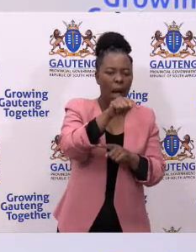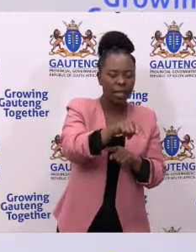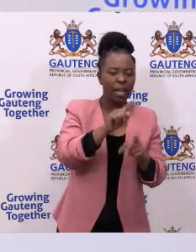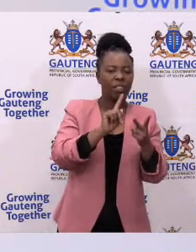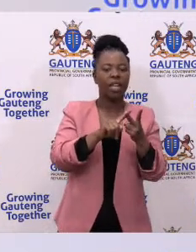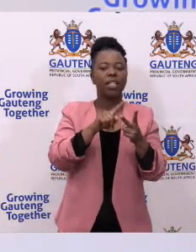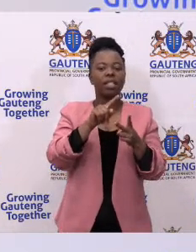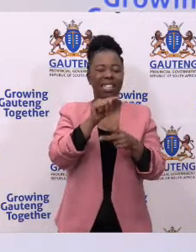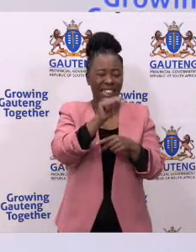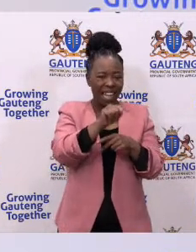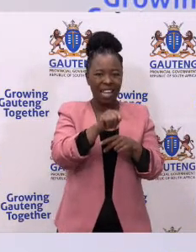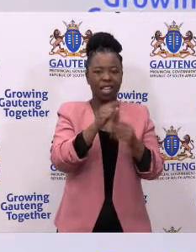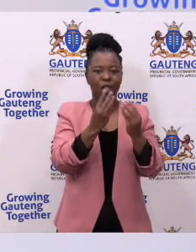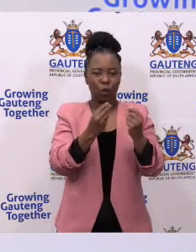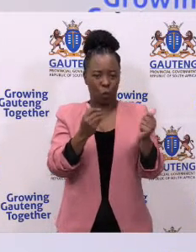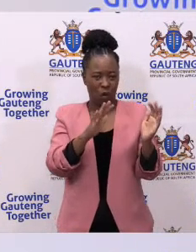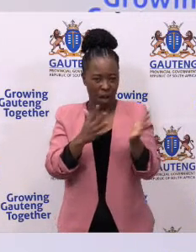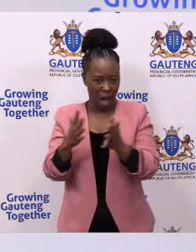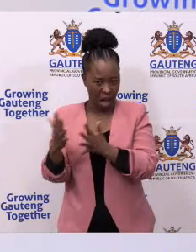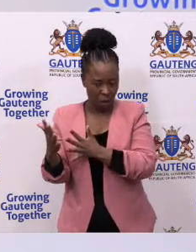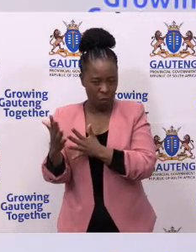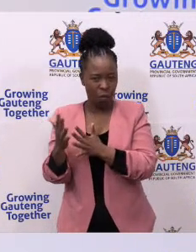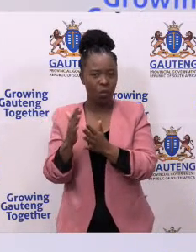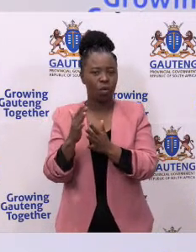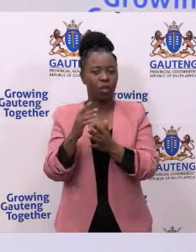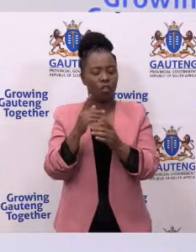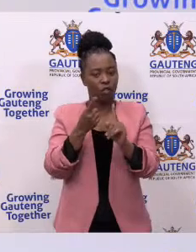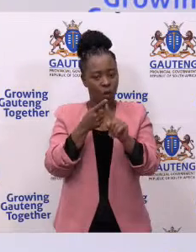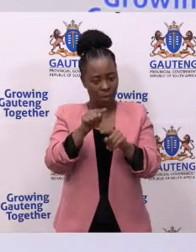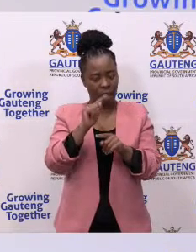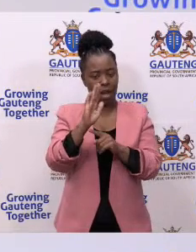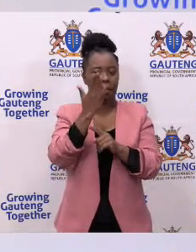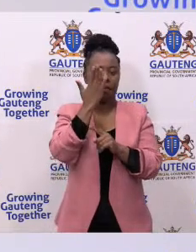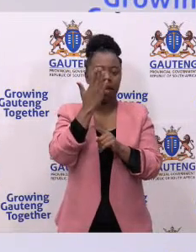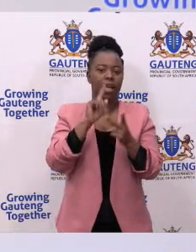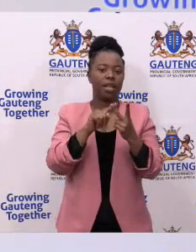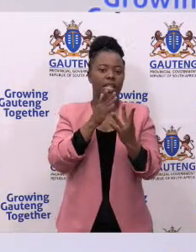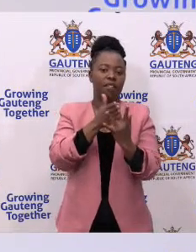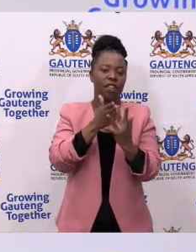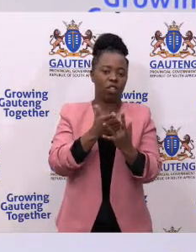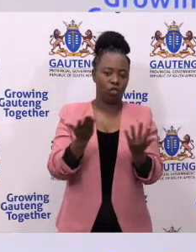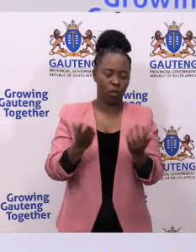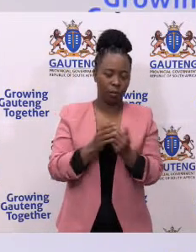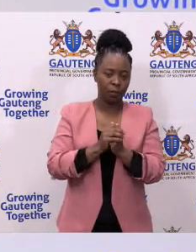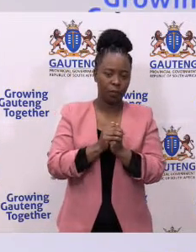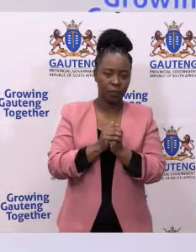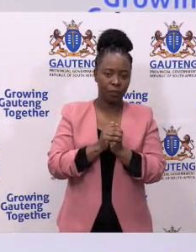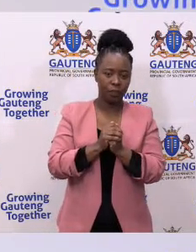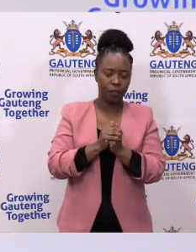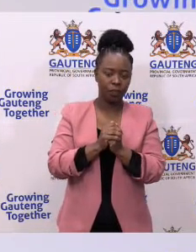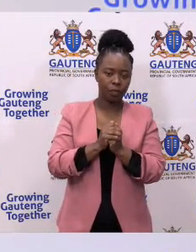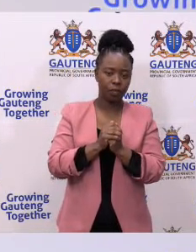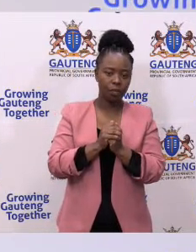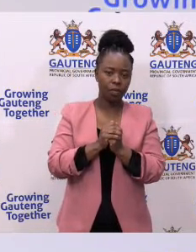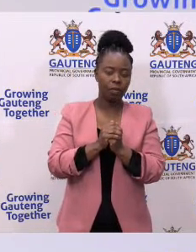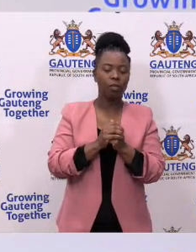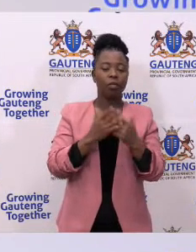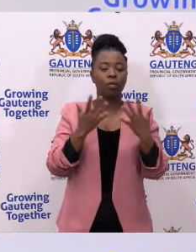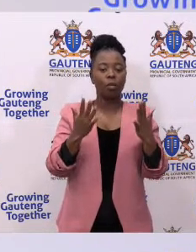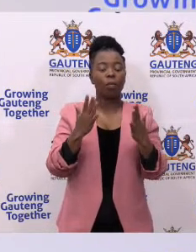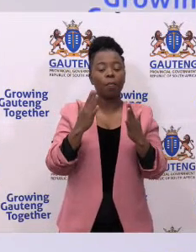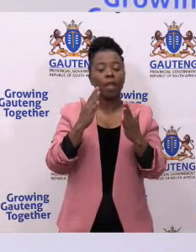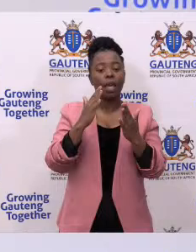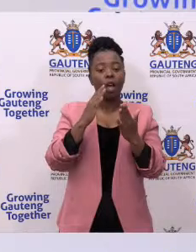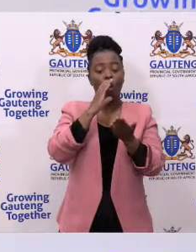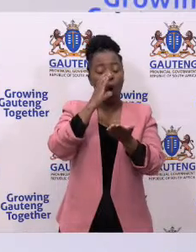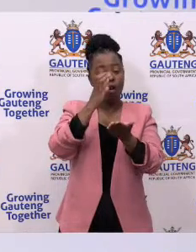forward in that regard in terms of ward-based approach and activation. This is in terms of the highest confirmed